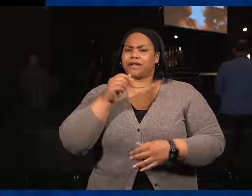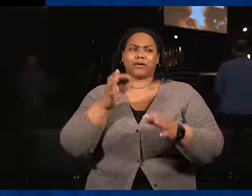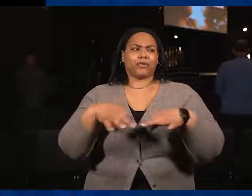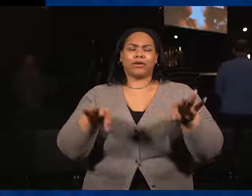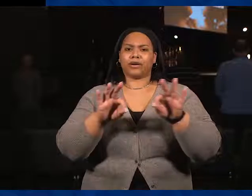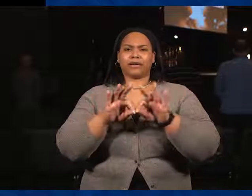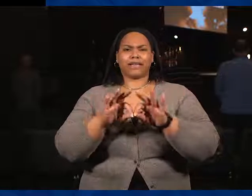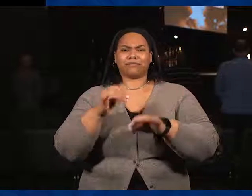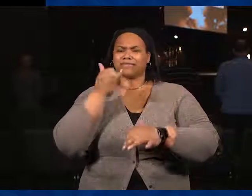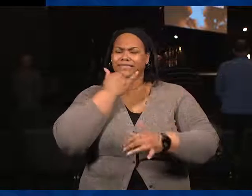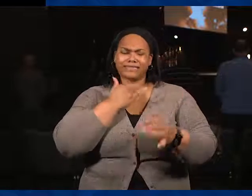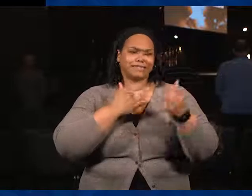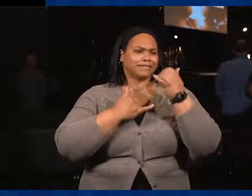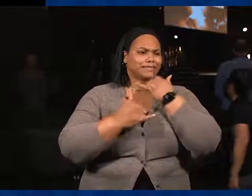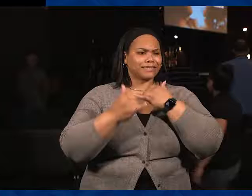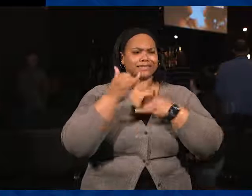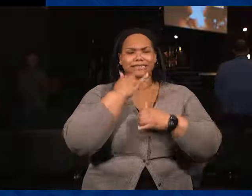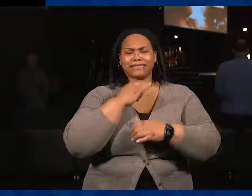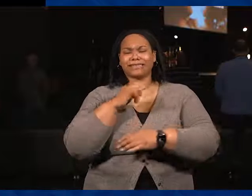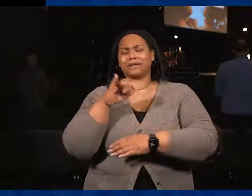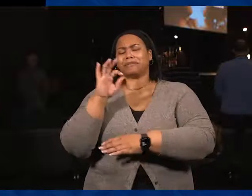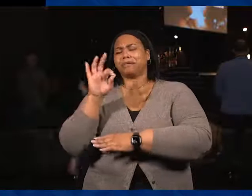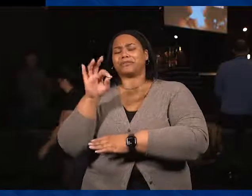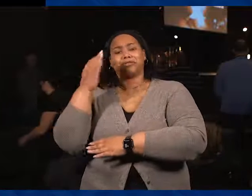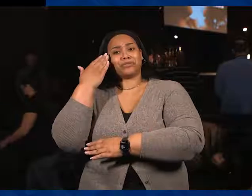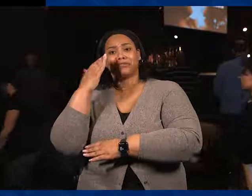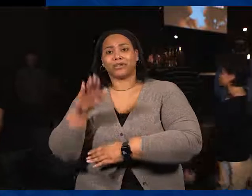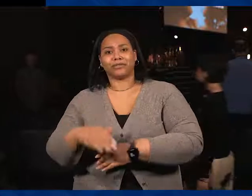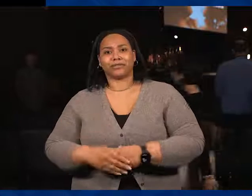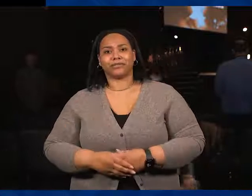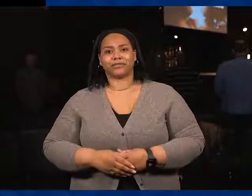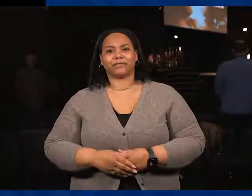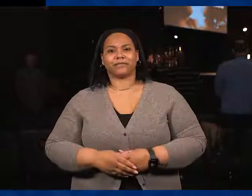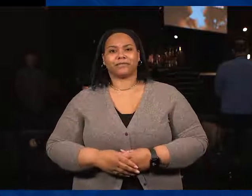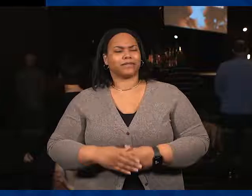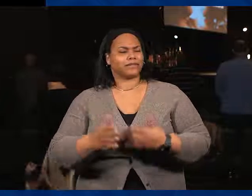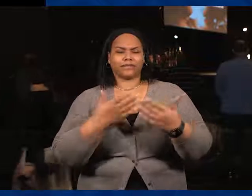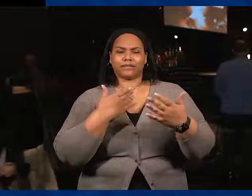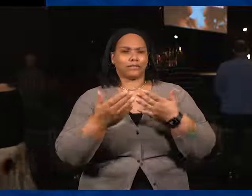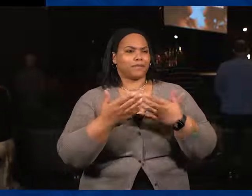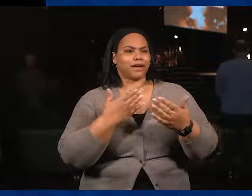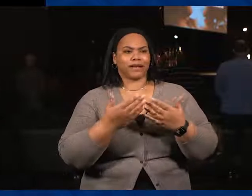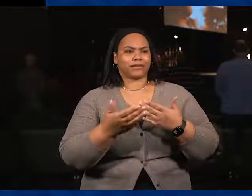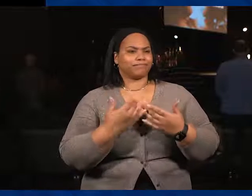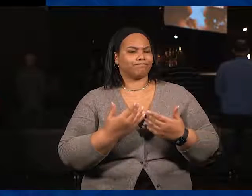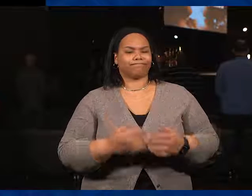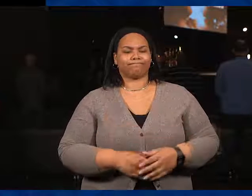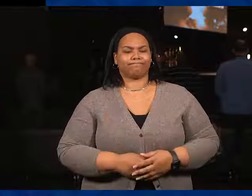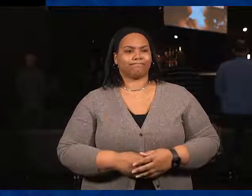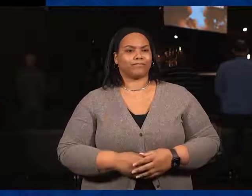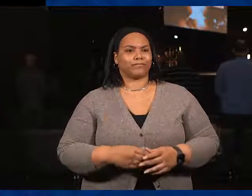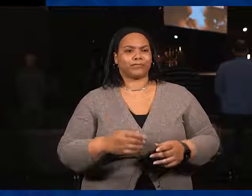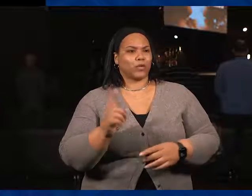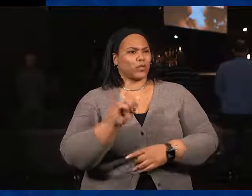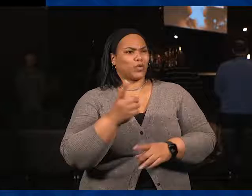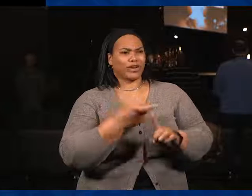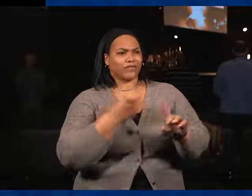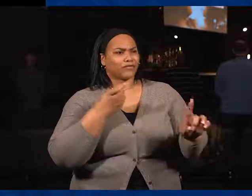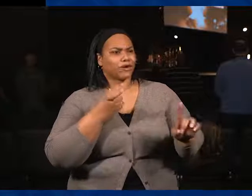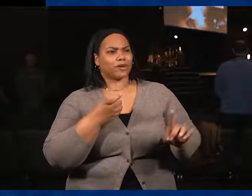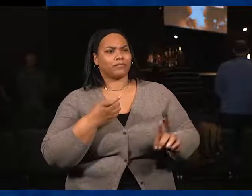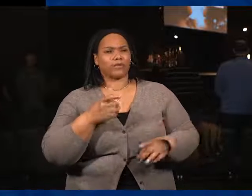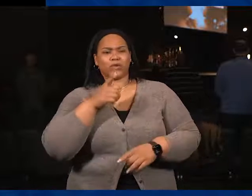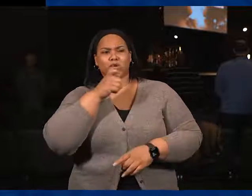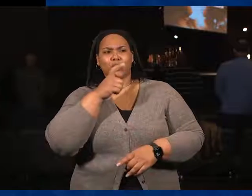some mistakes. Pastor, you don't know what I've done. Let me share with you, no matter what you've done, where you're from, who you've